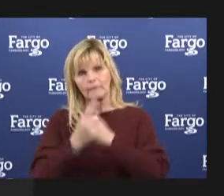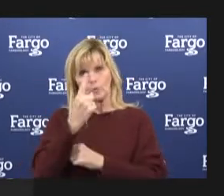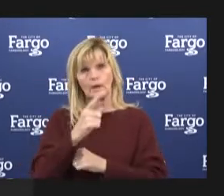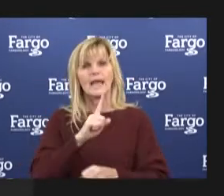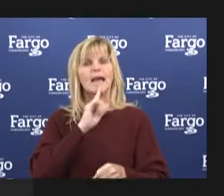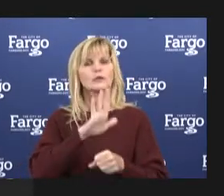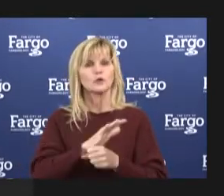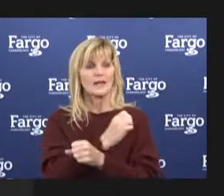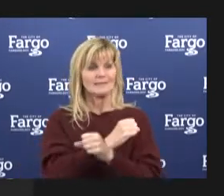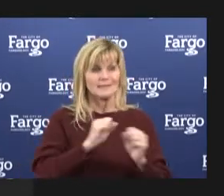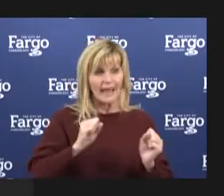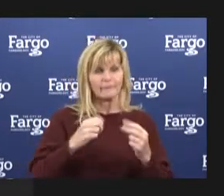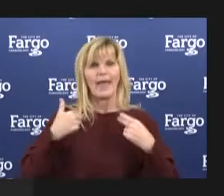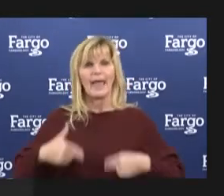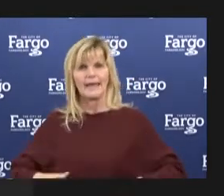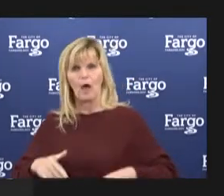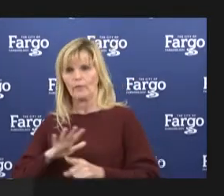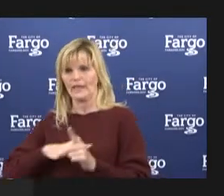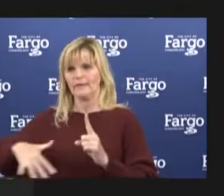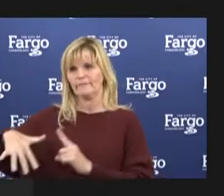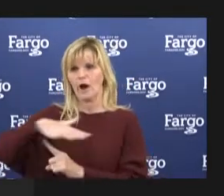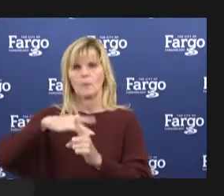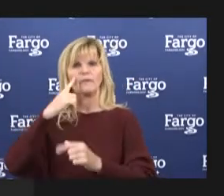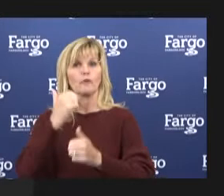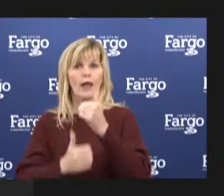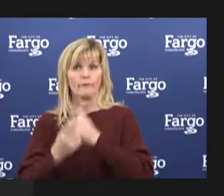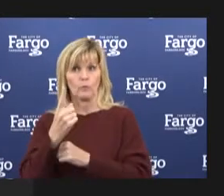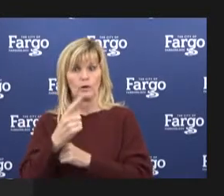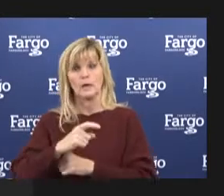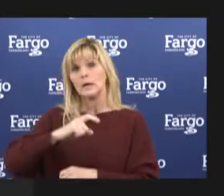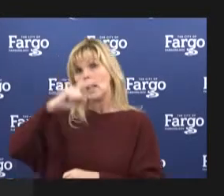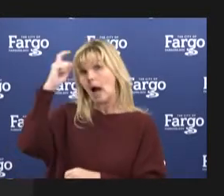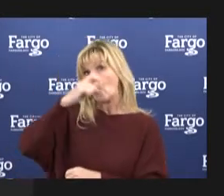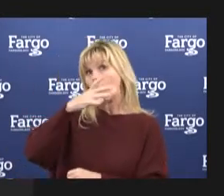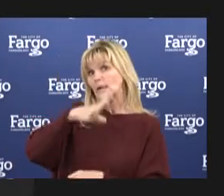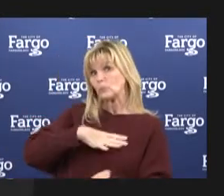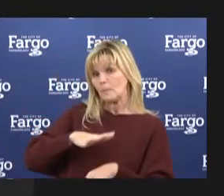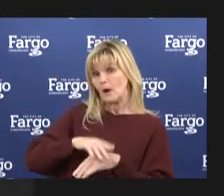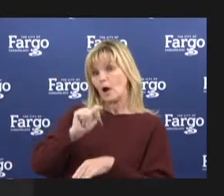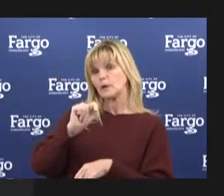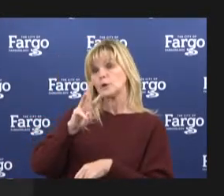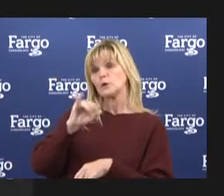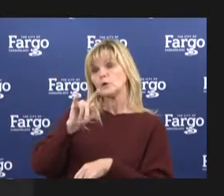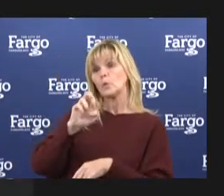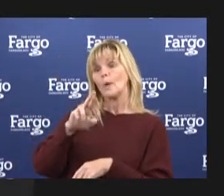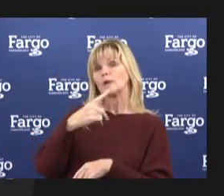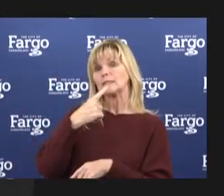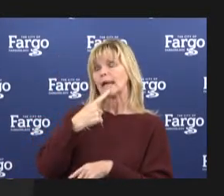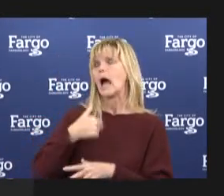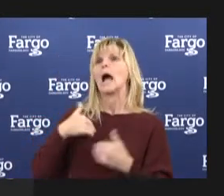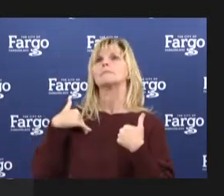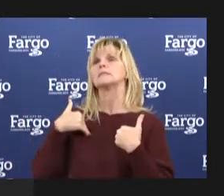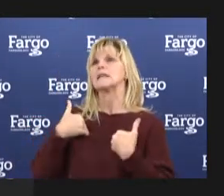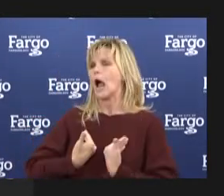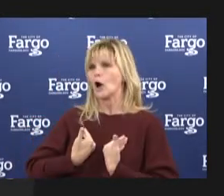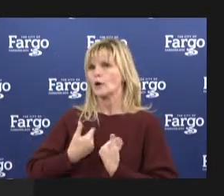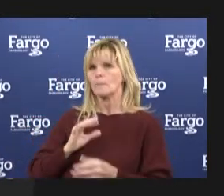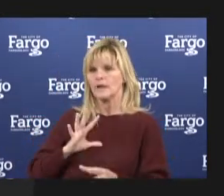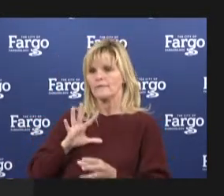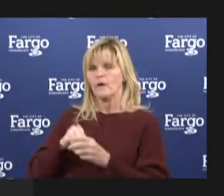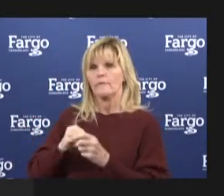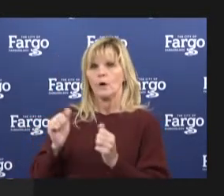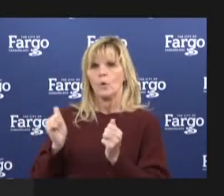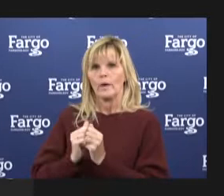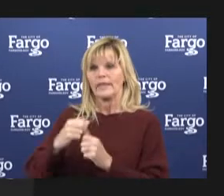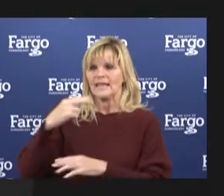and healthy environment for all. A wise woman on Twitter once said, "I am tired of being part of a major